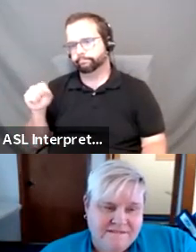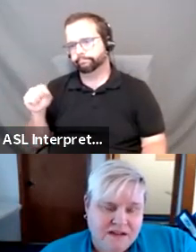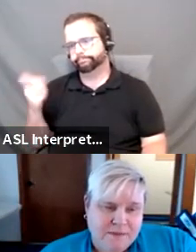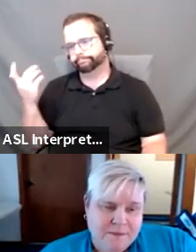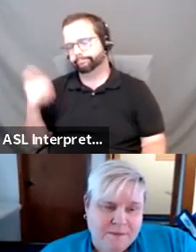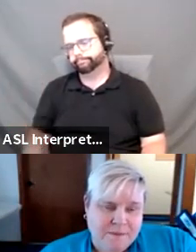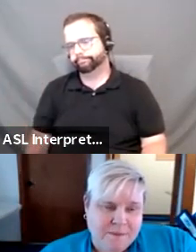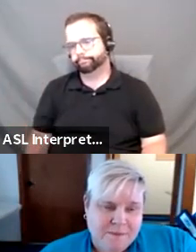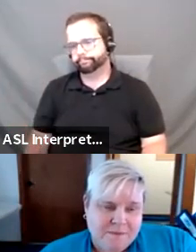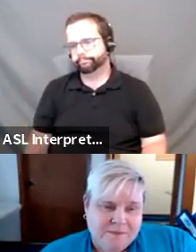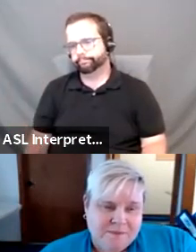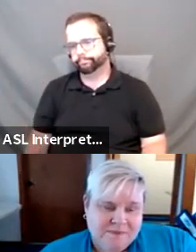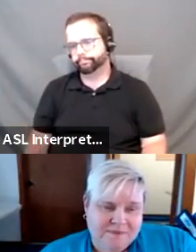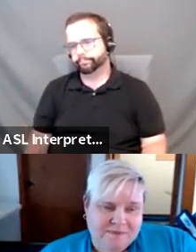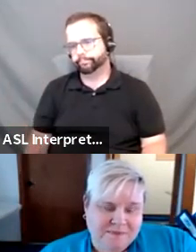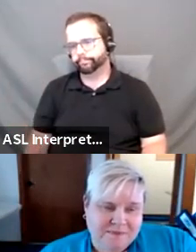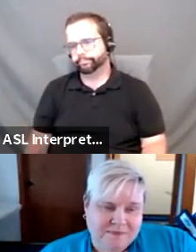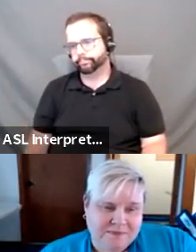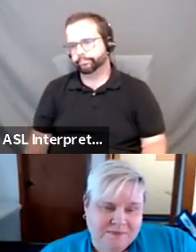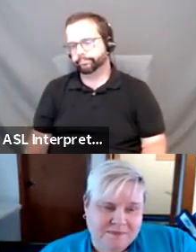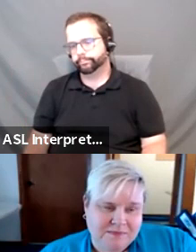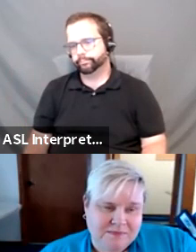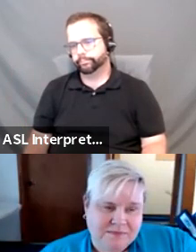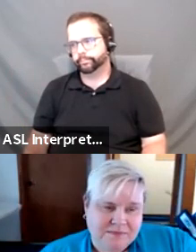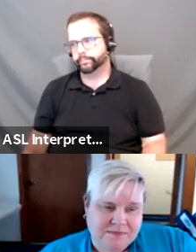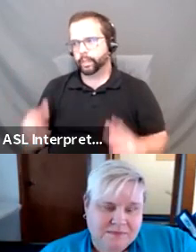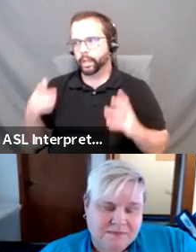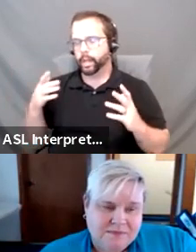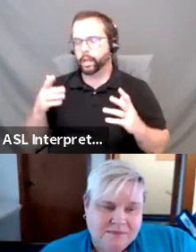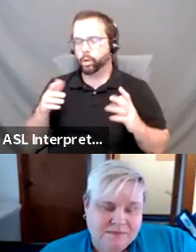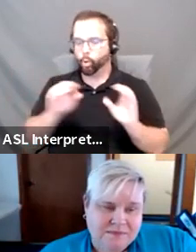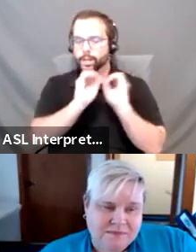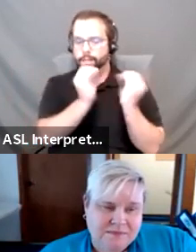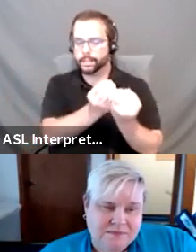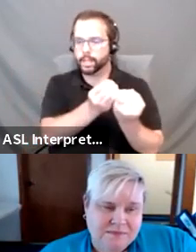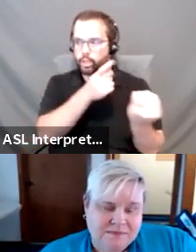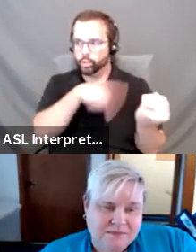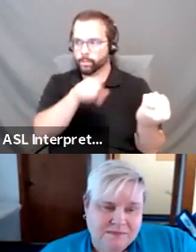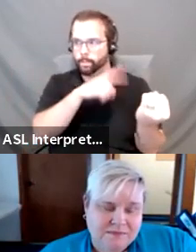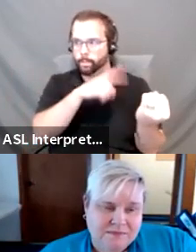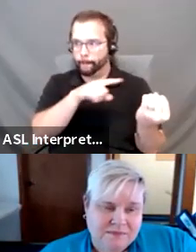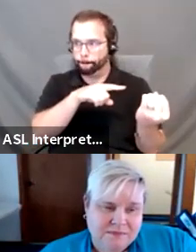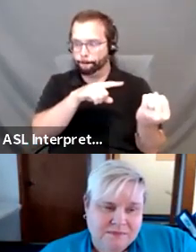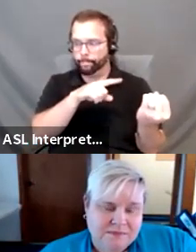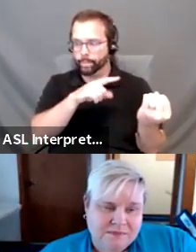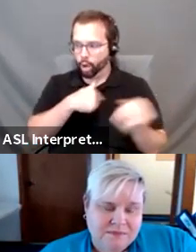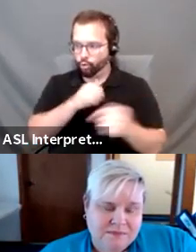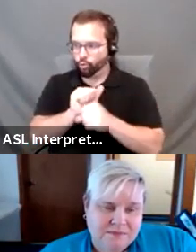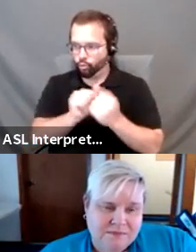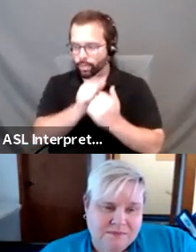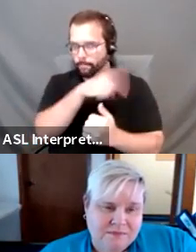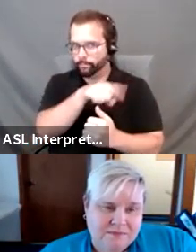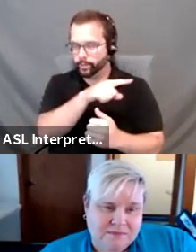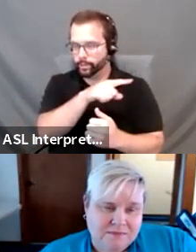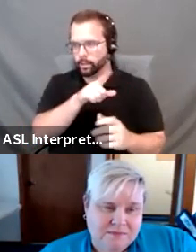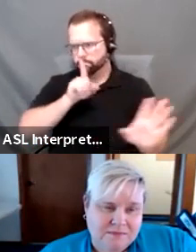I personally, I can't speak for the organization I work for, but I personally have the philosophy: if you can teach, if one